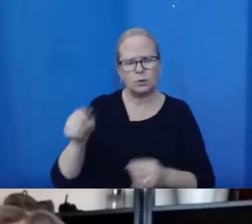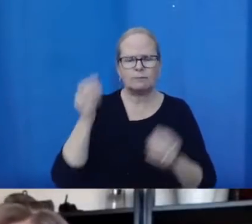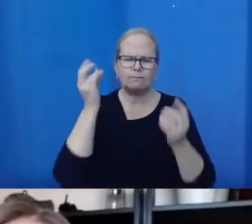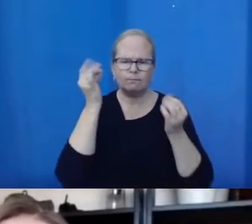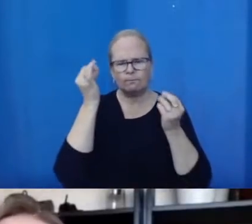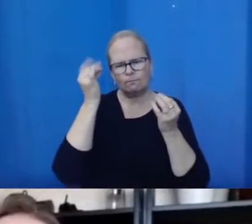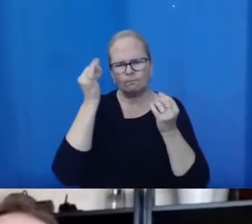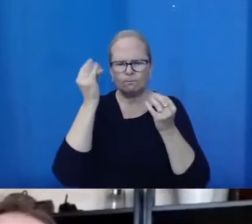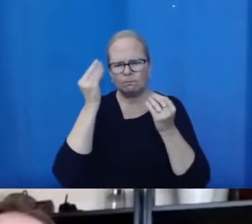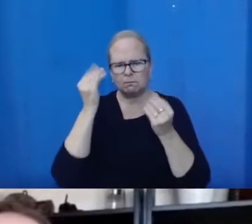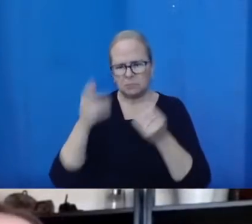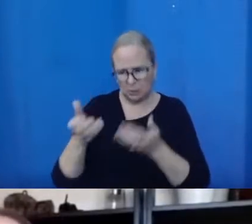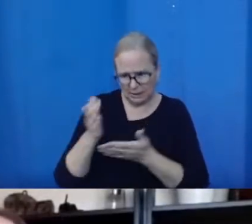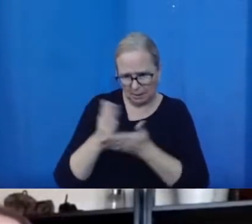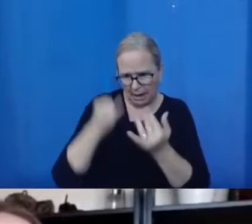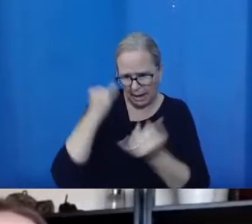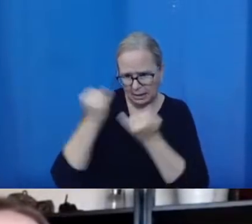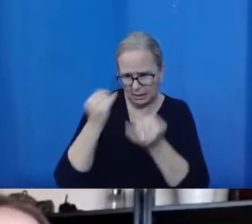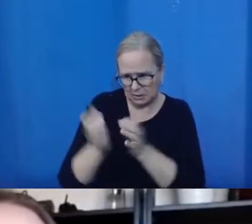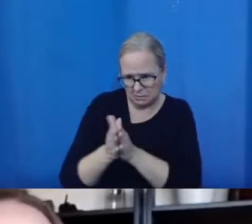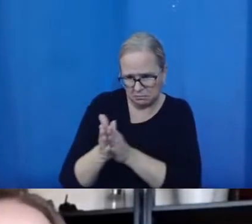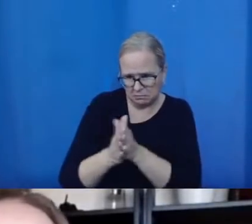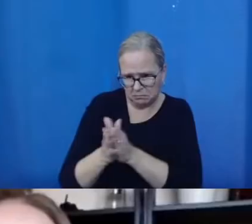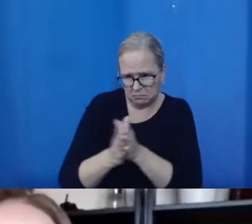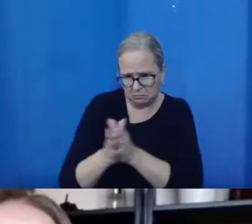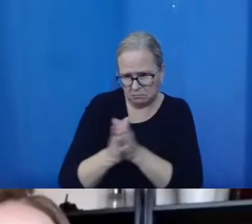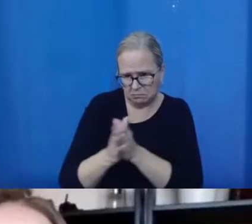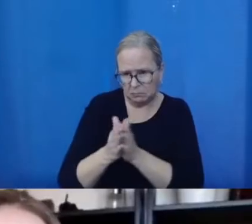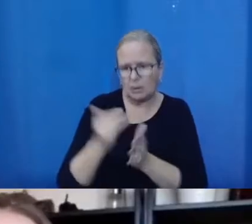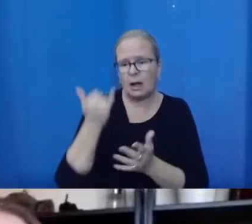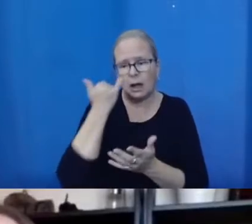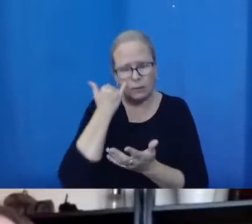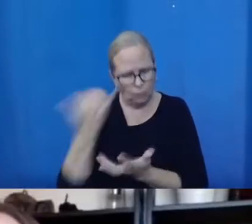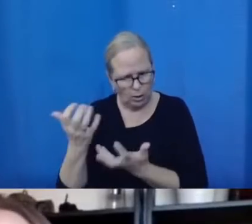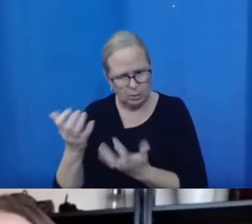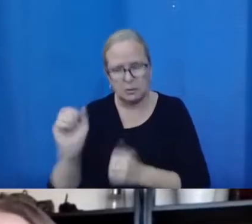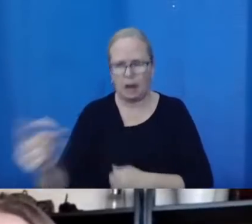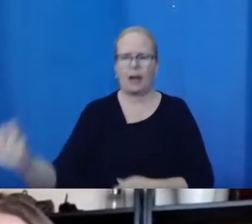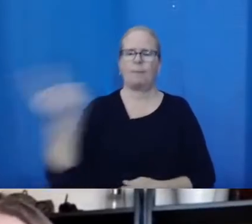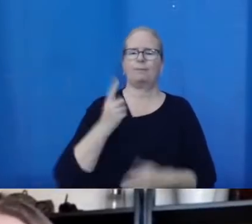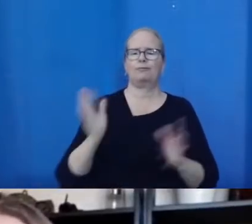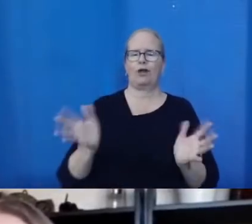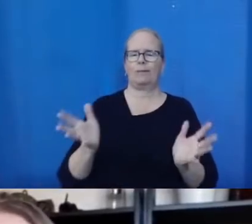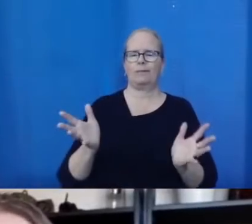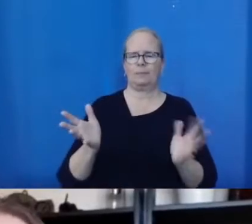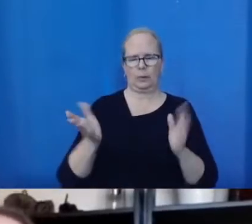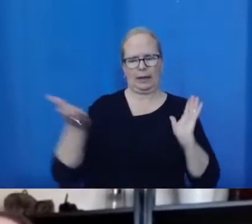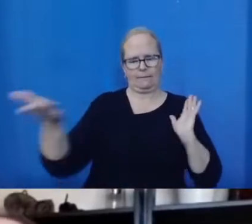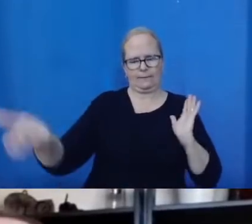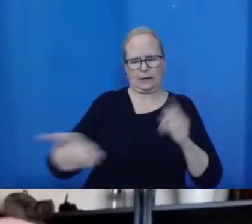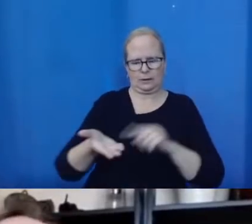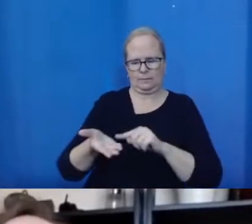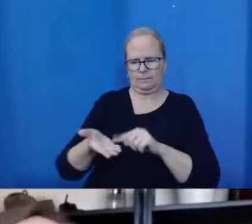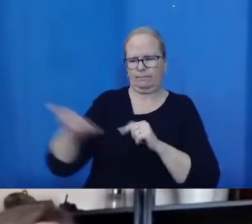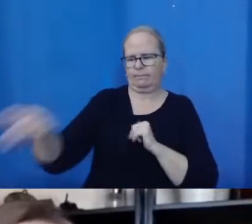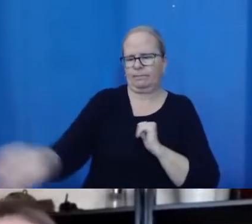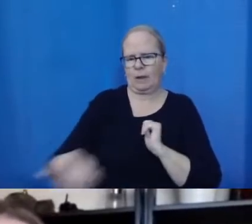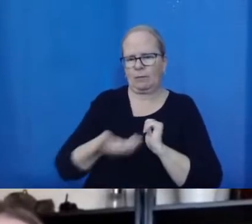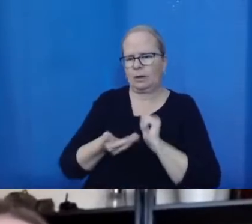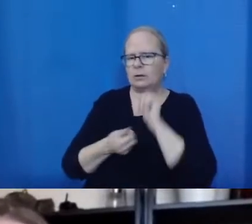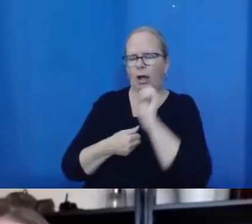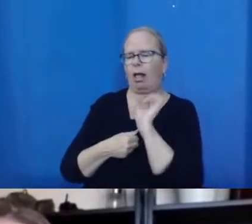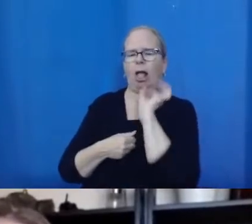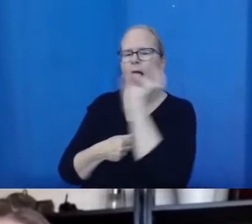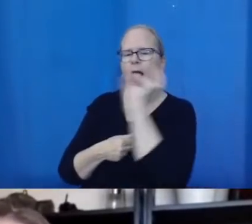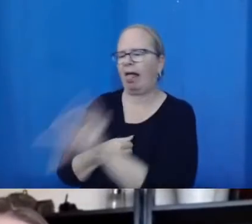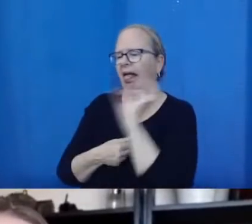do want to help, you can invite them, because then they'll listen. If you're trying to give them that advice, it's just going to be, this is why I